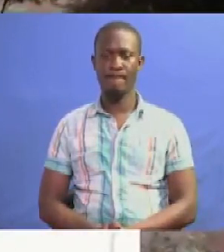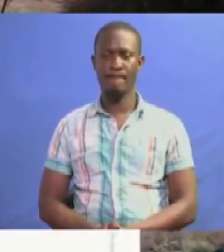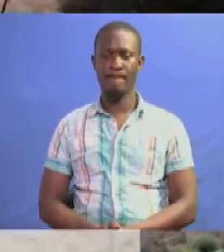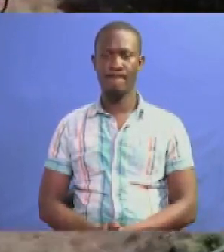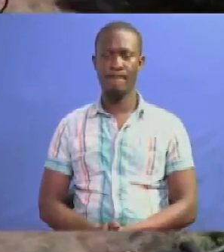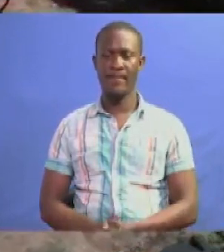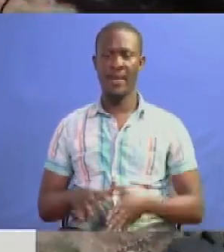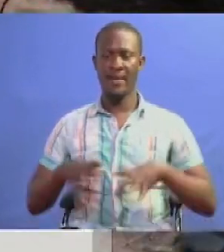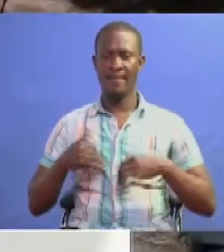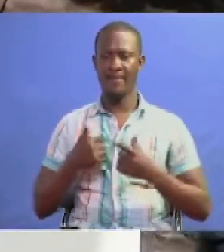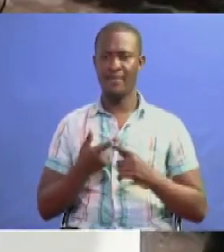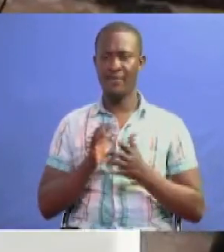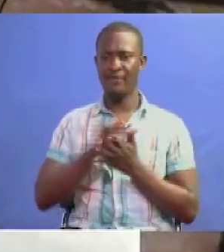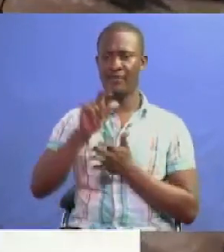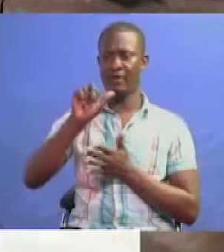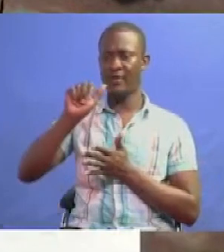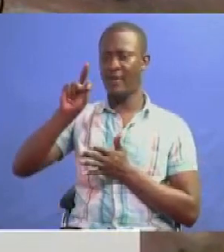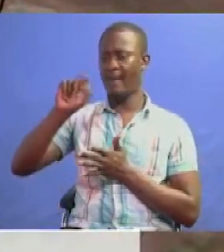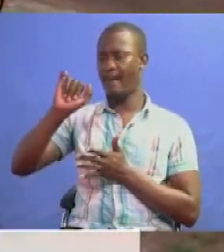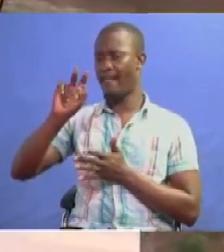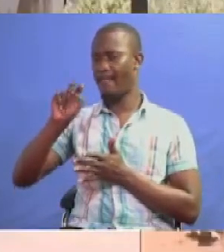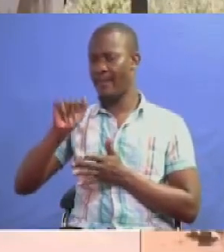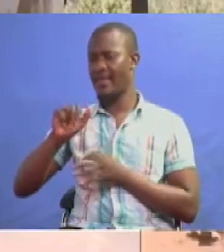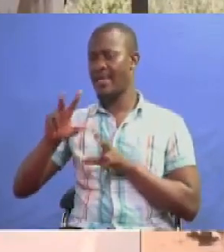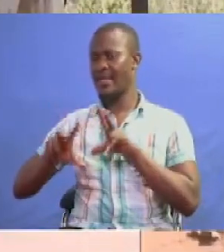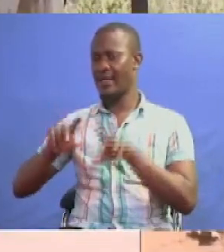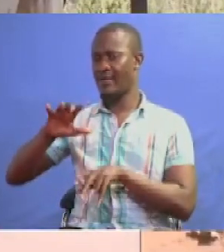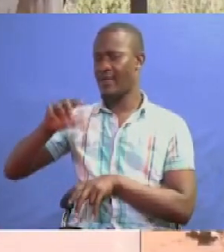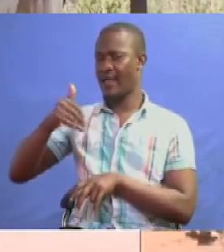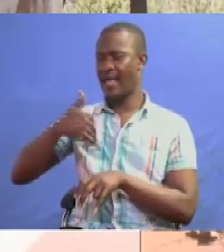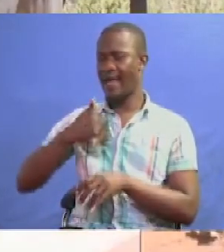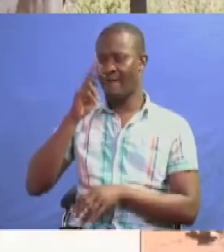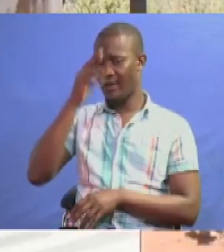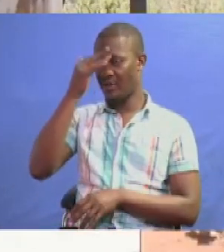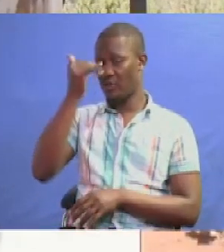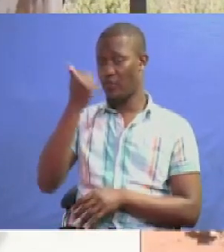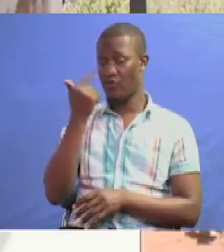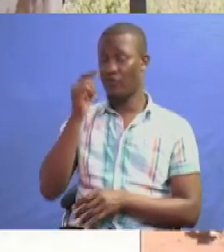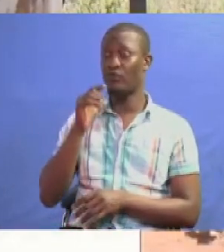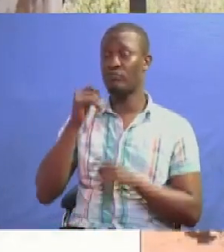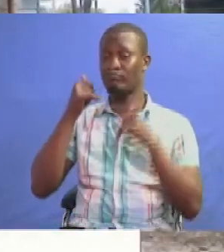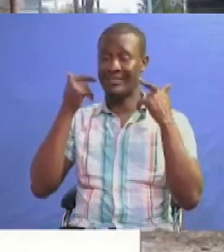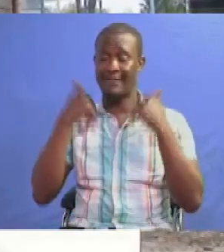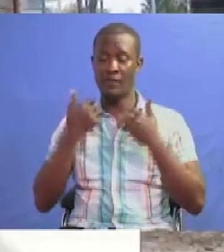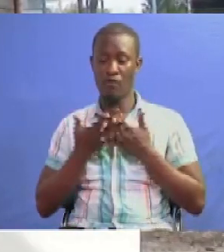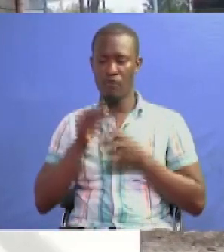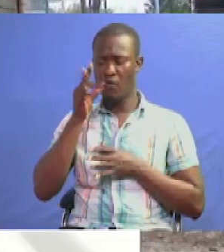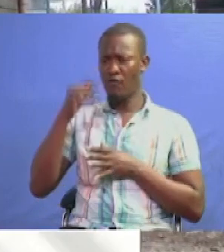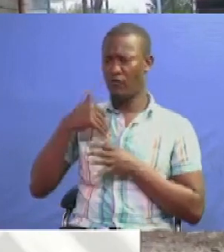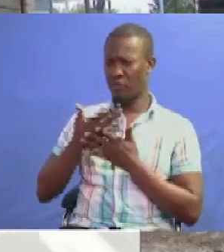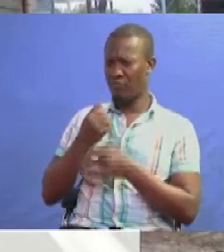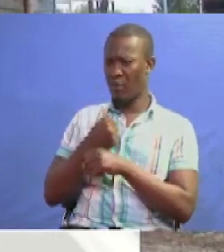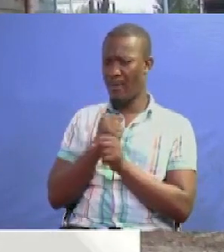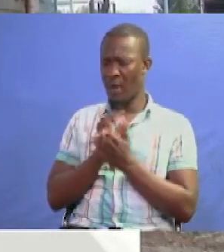The residents of Ngariama South Mwea constituency in Kirinyaga County had a reason to smile after seeing the fruits of the establishment of